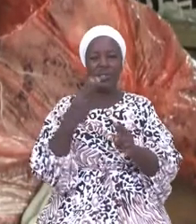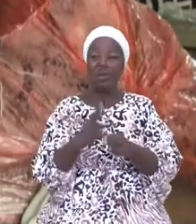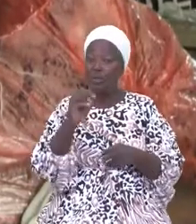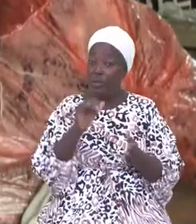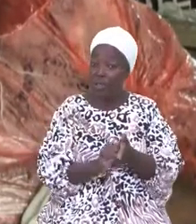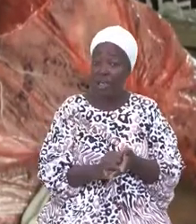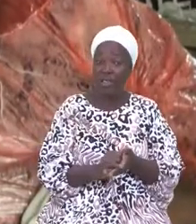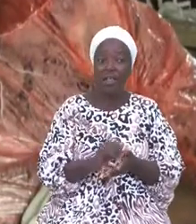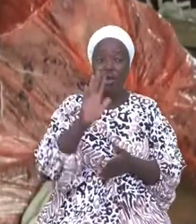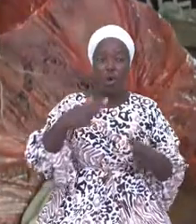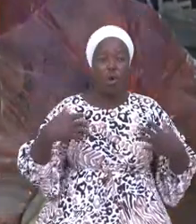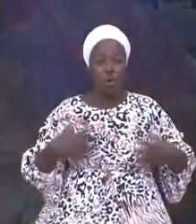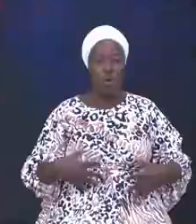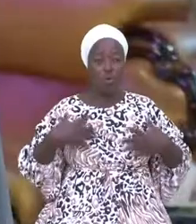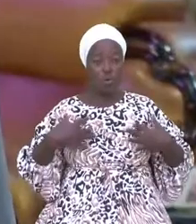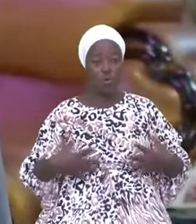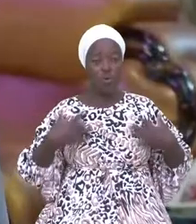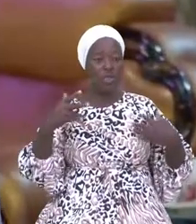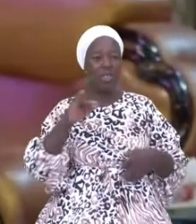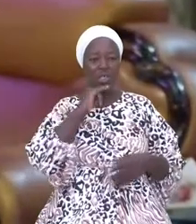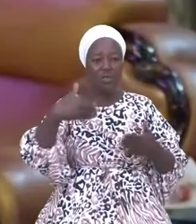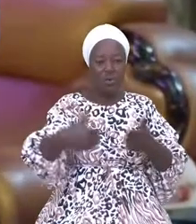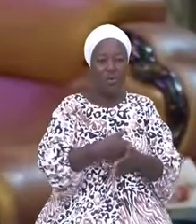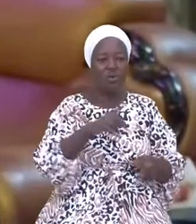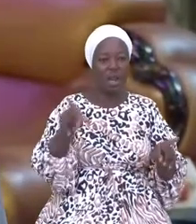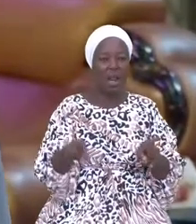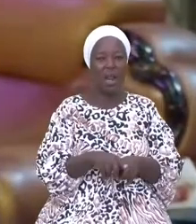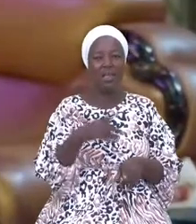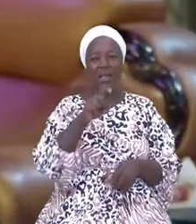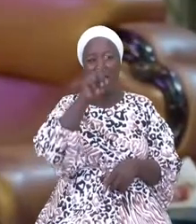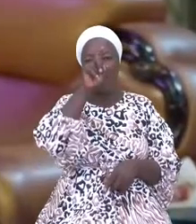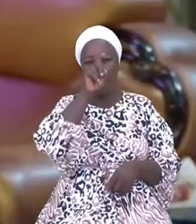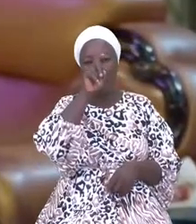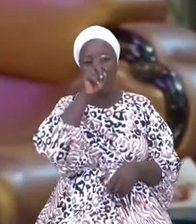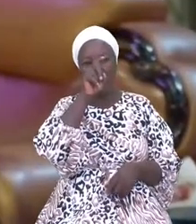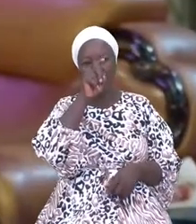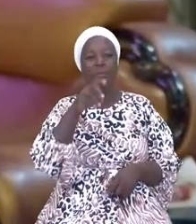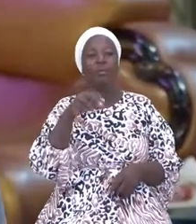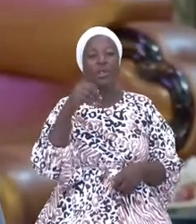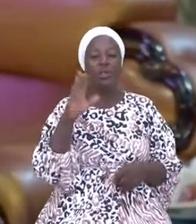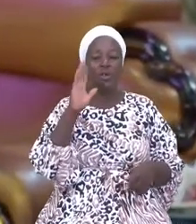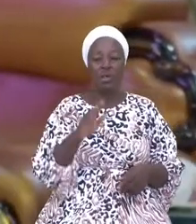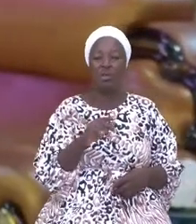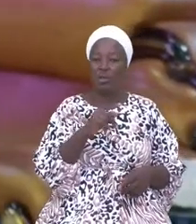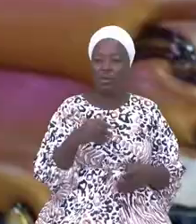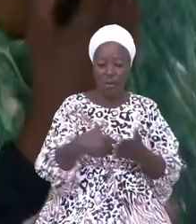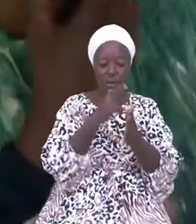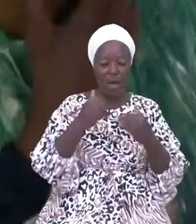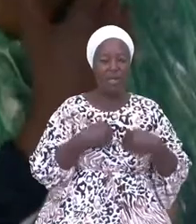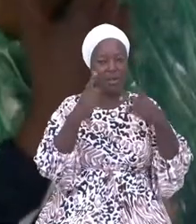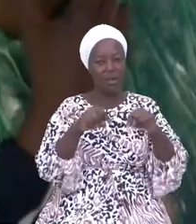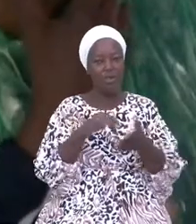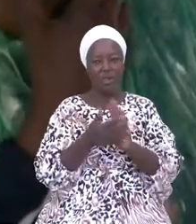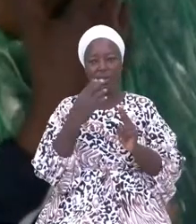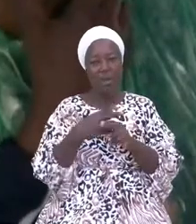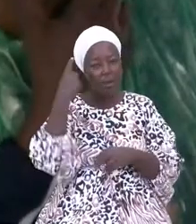thy youth is renewed like the eagles. Renewal has come. For